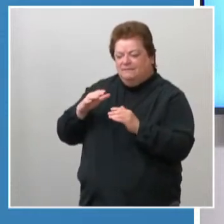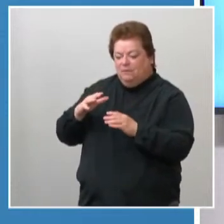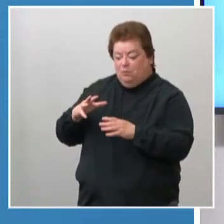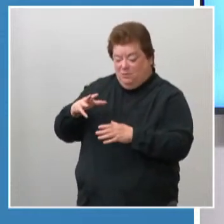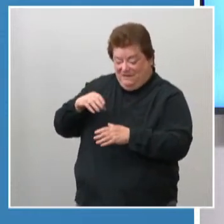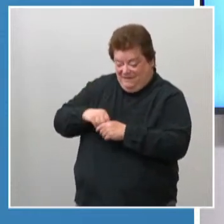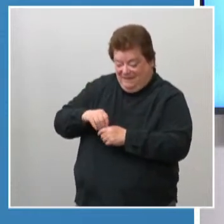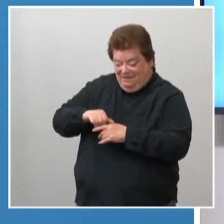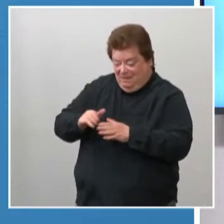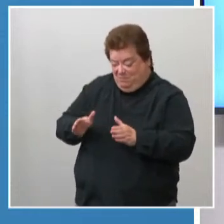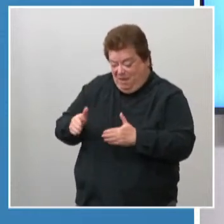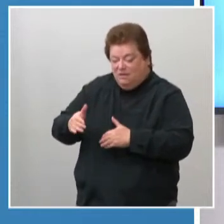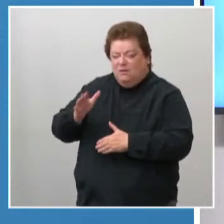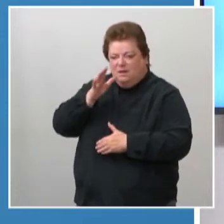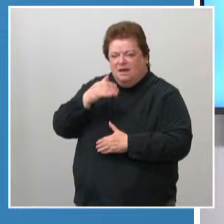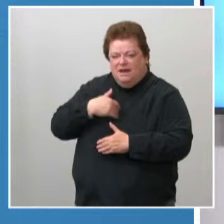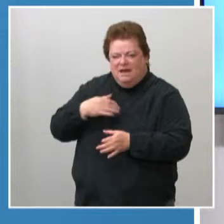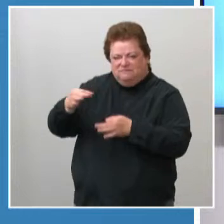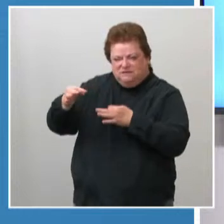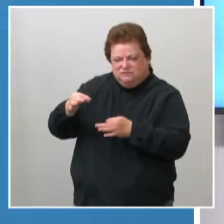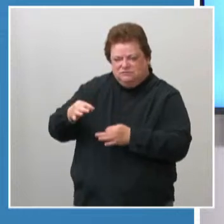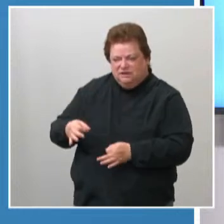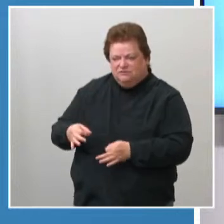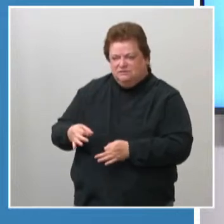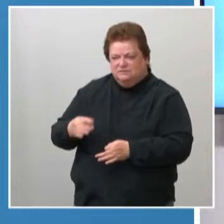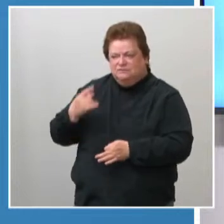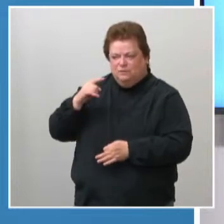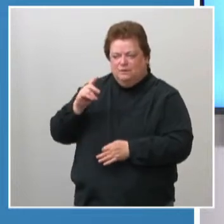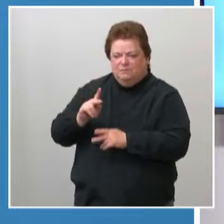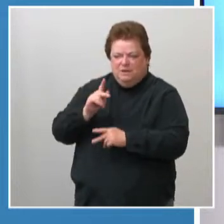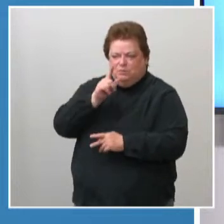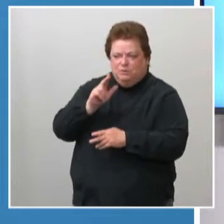instructions for users as well.